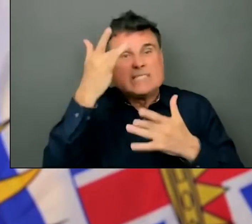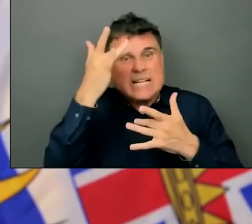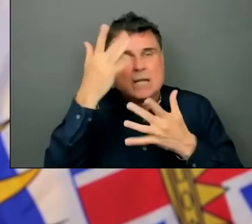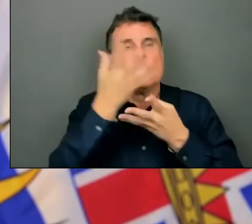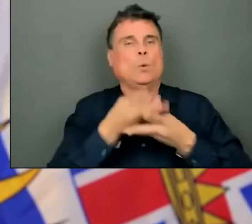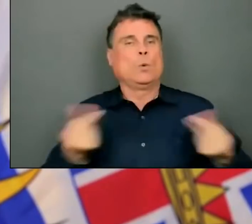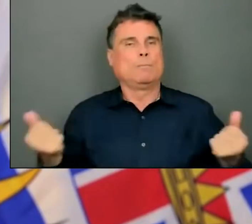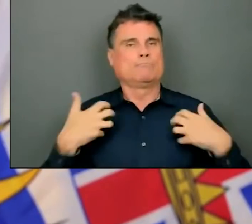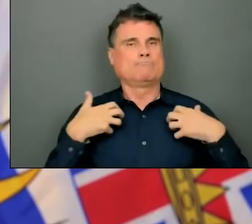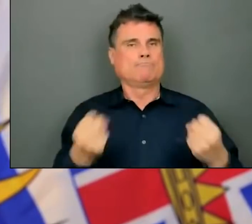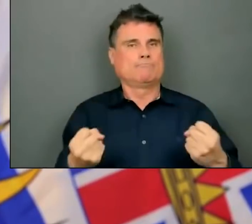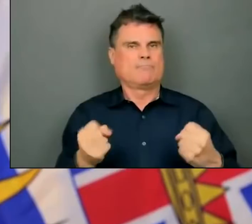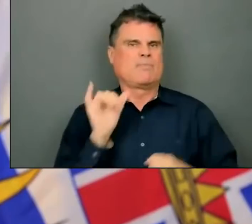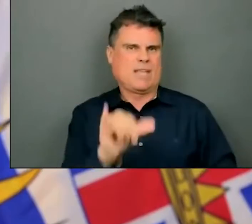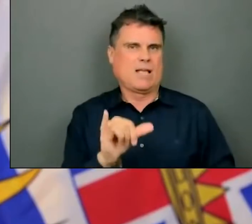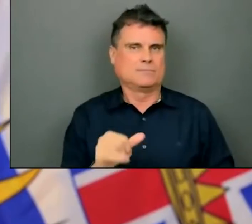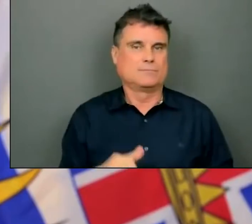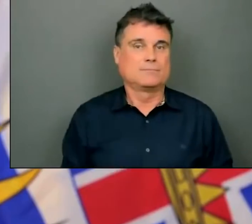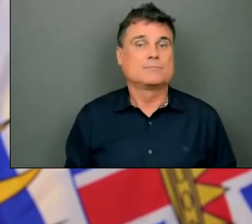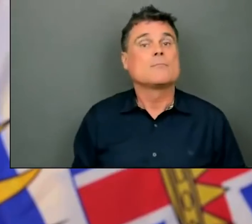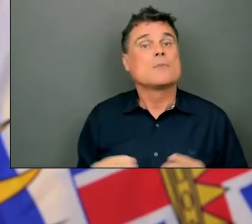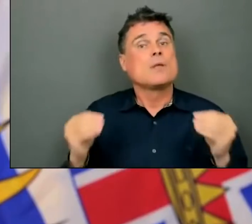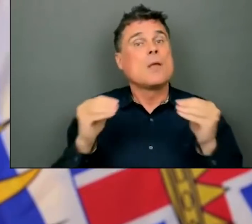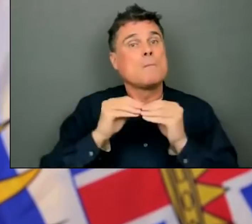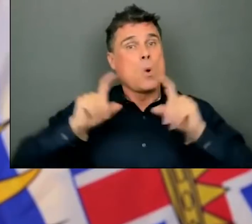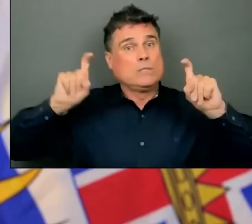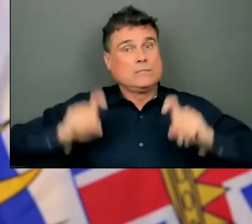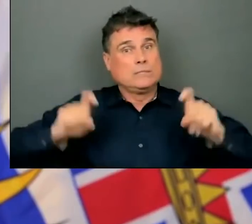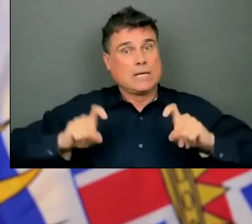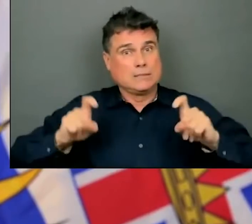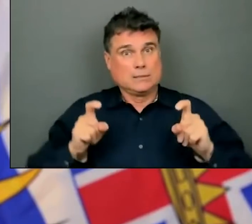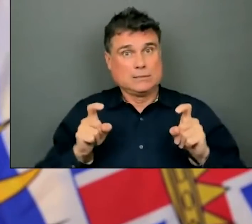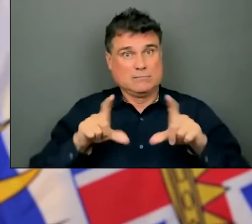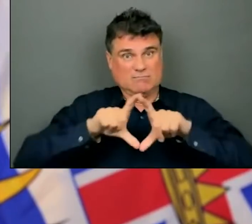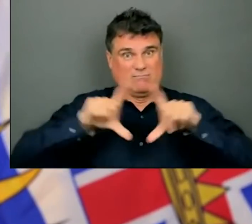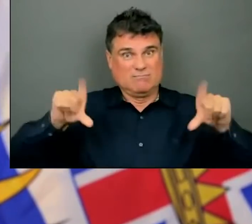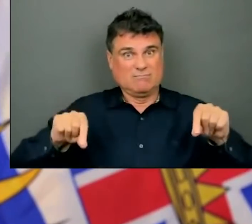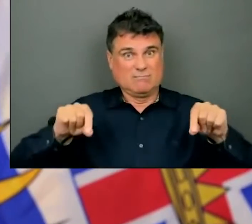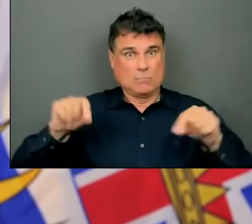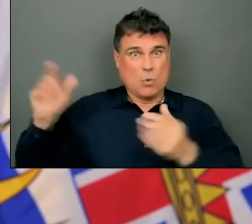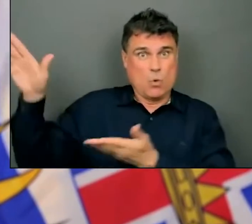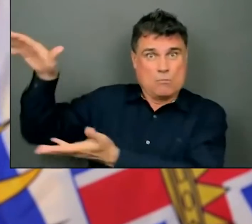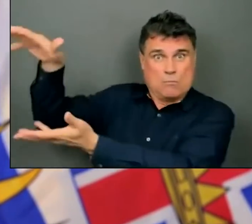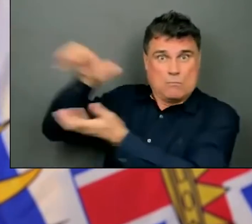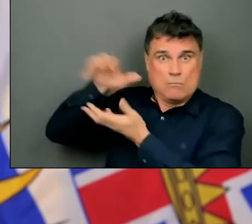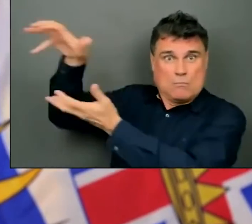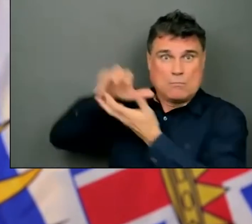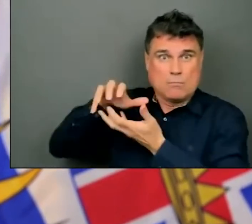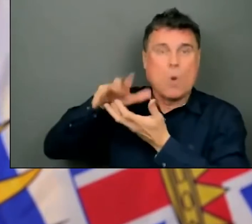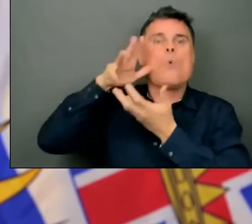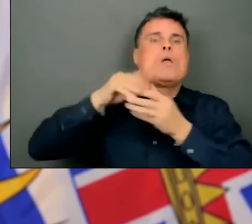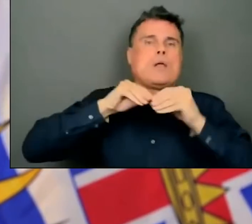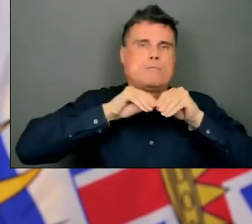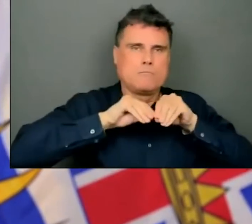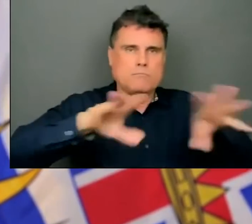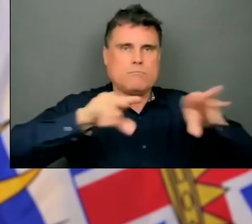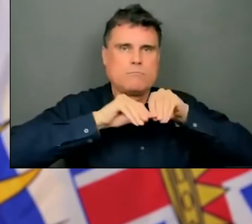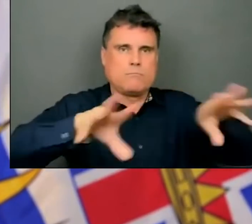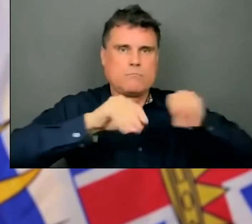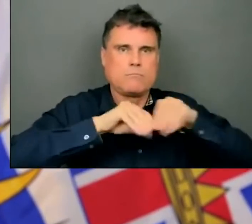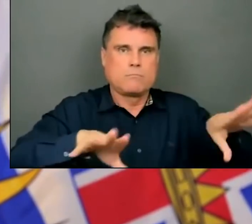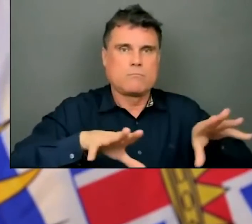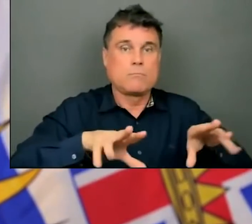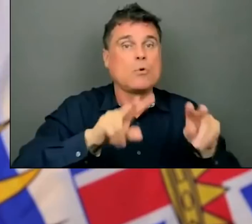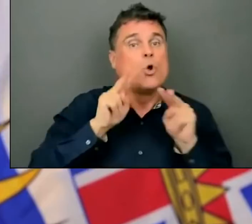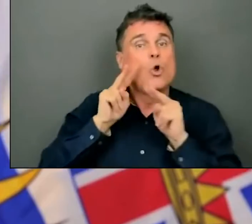As more tests arrive in BC, we'll be able to expand our availability to even more people, and I will refer people to the BC CDC, and we'll